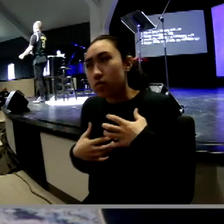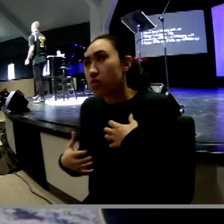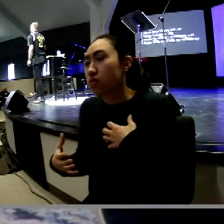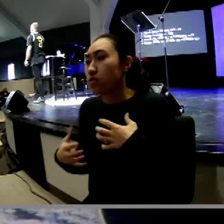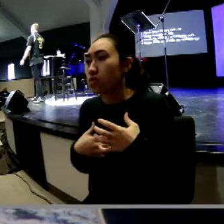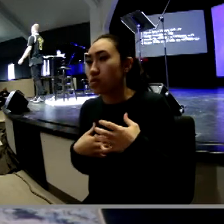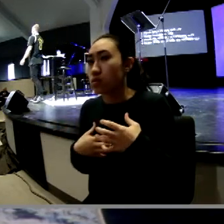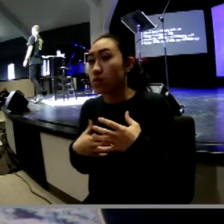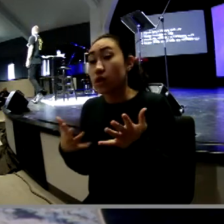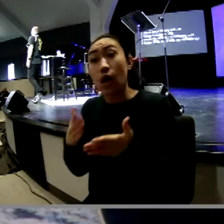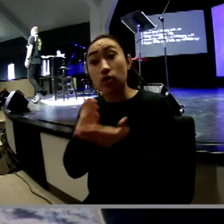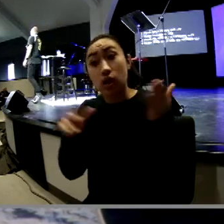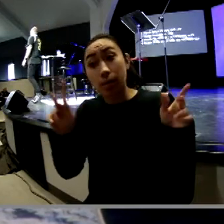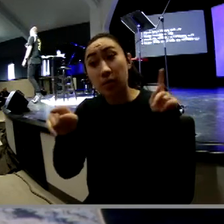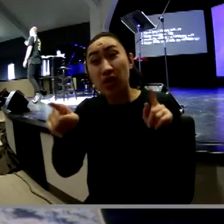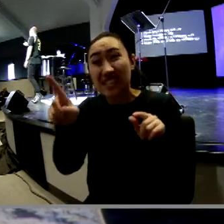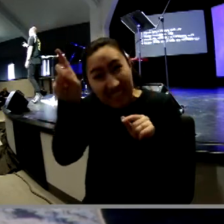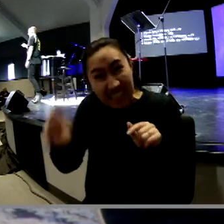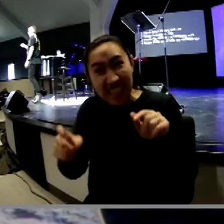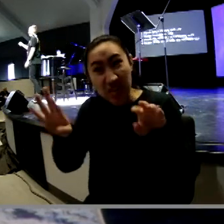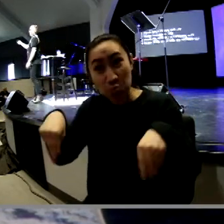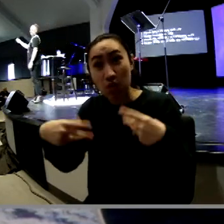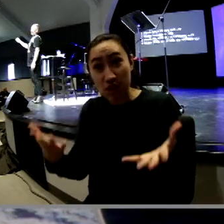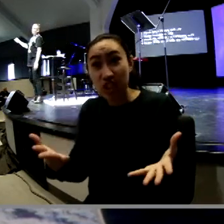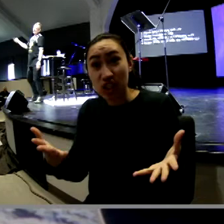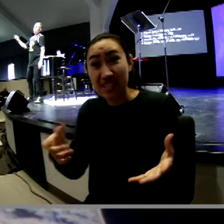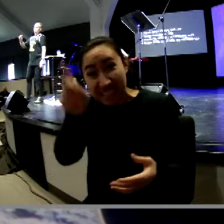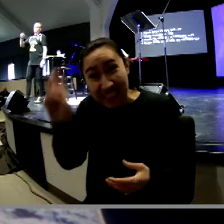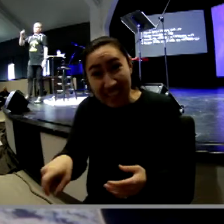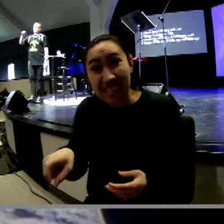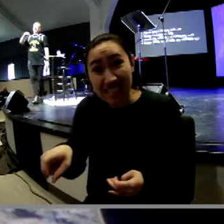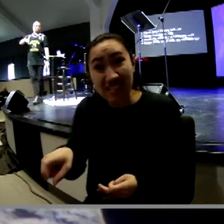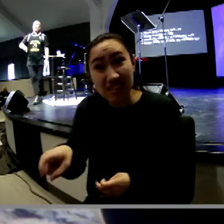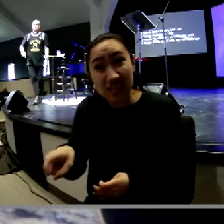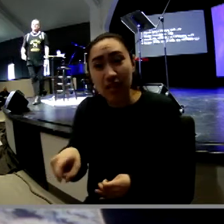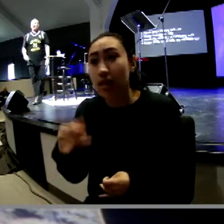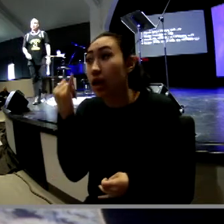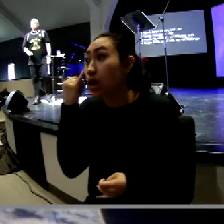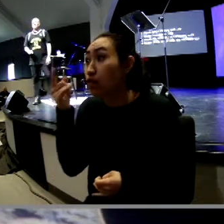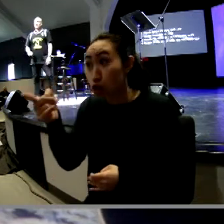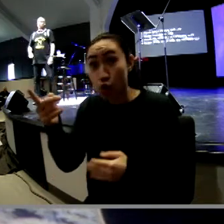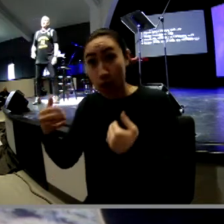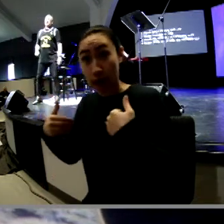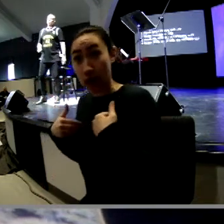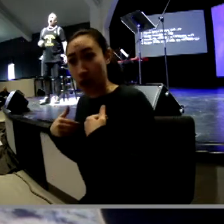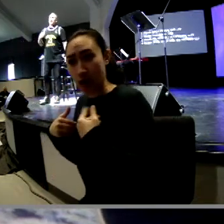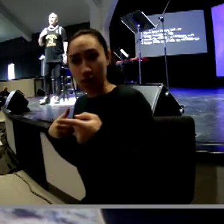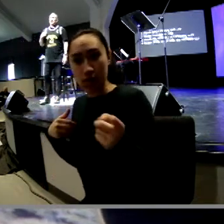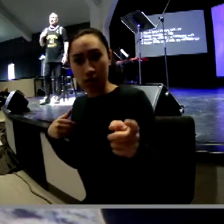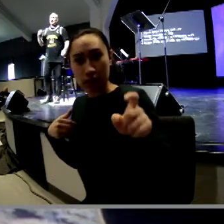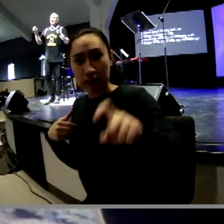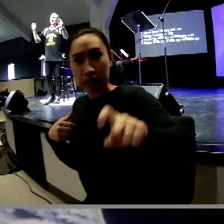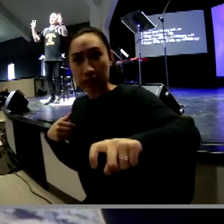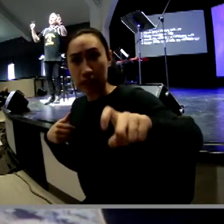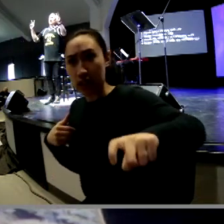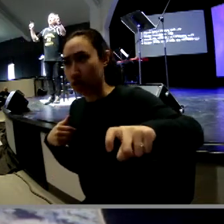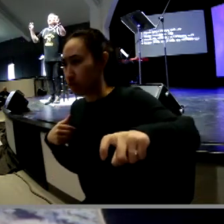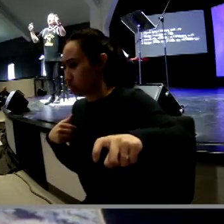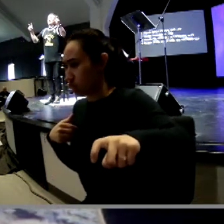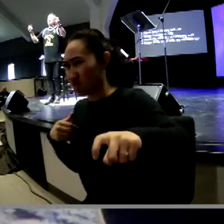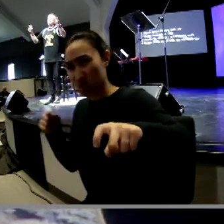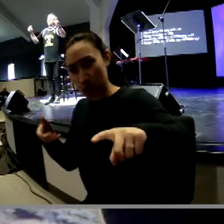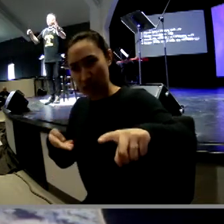provision. We talked about this last week. If you have and you know someone who needs, you don't need to wait for me or